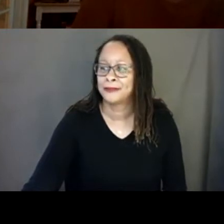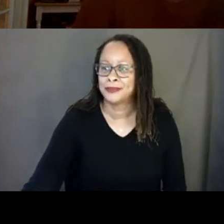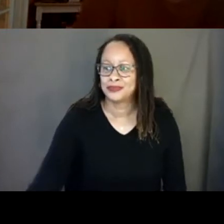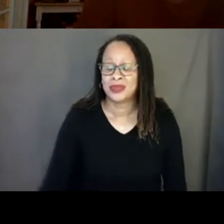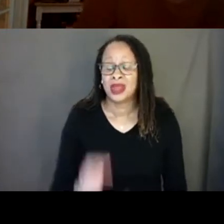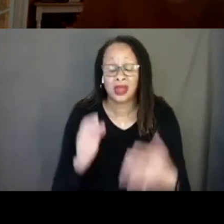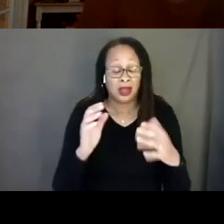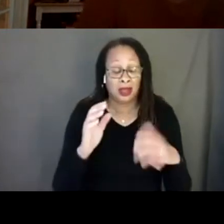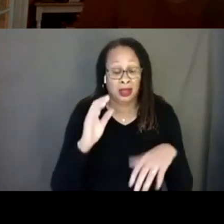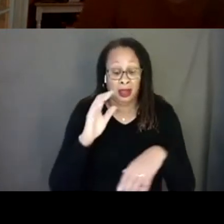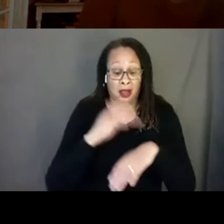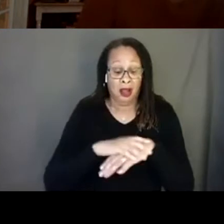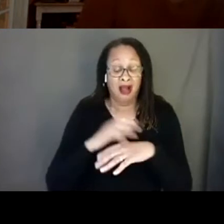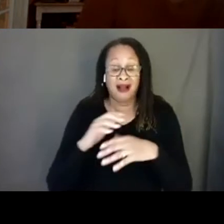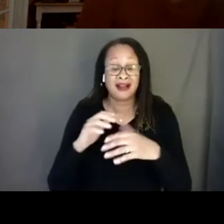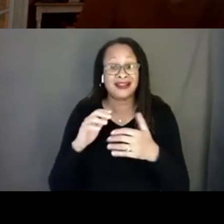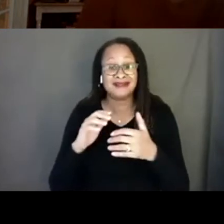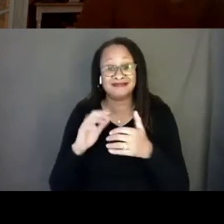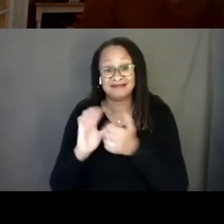or in studio.